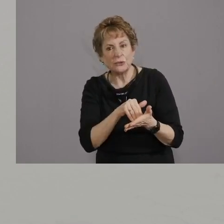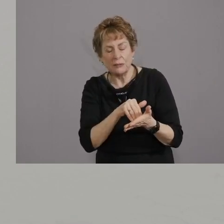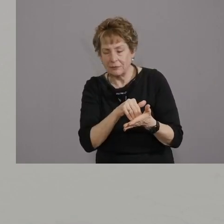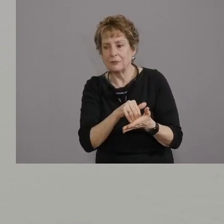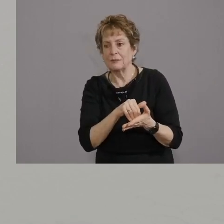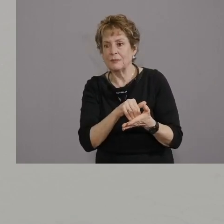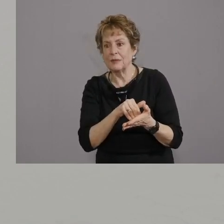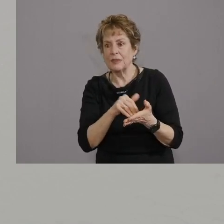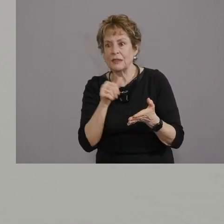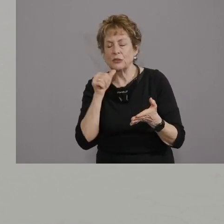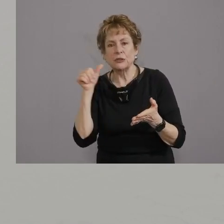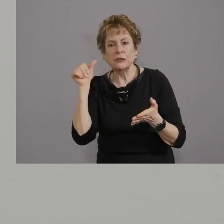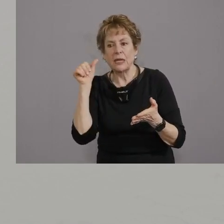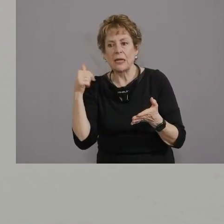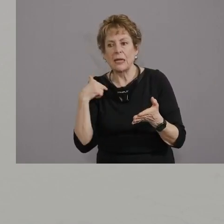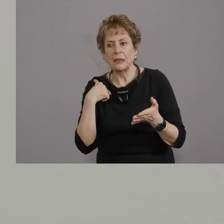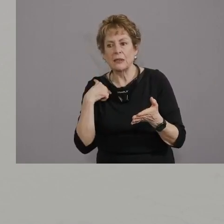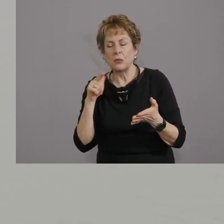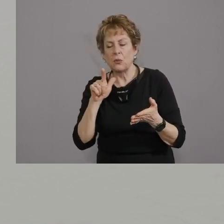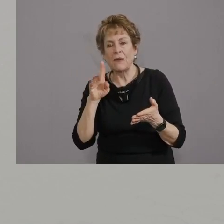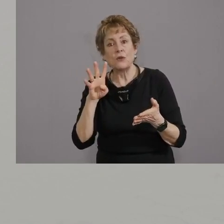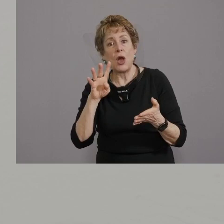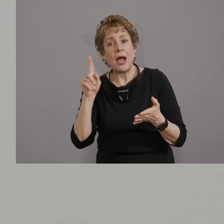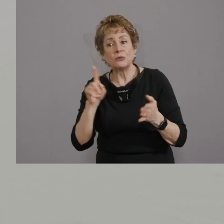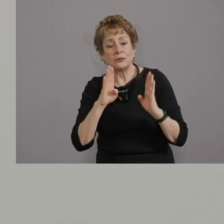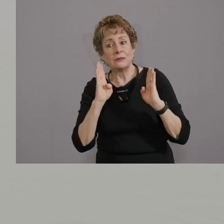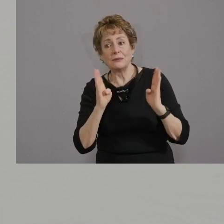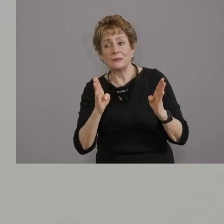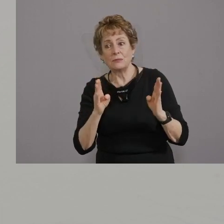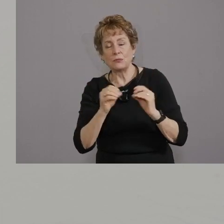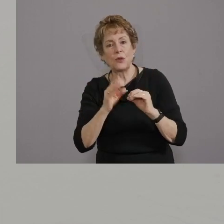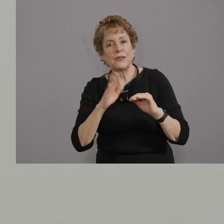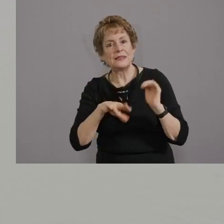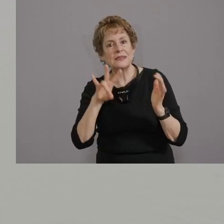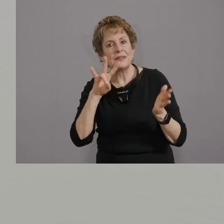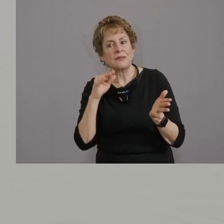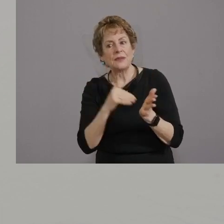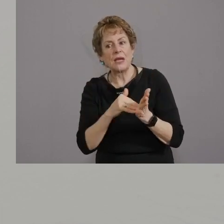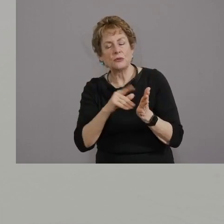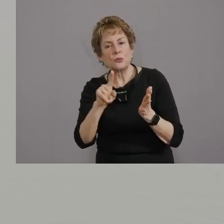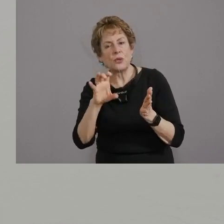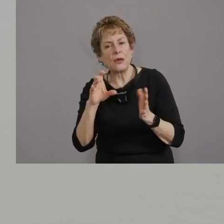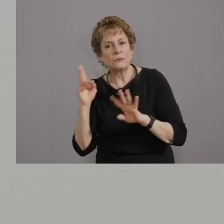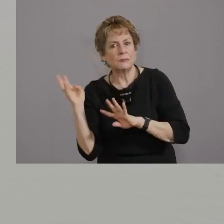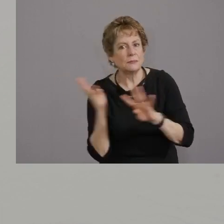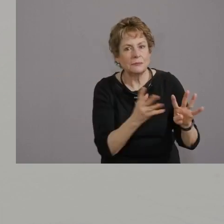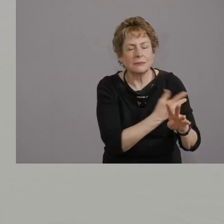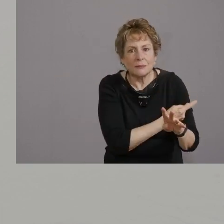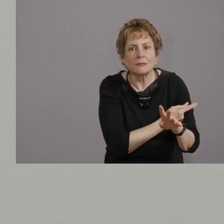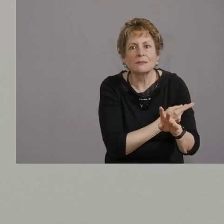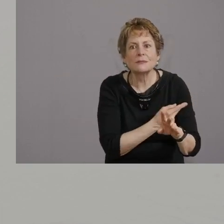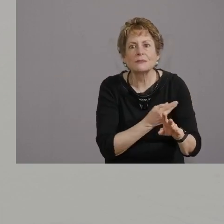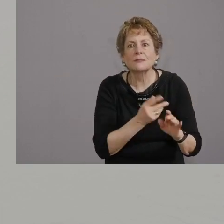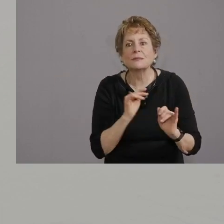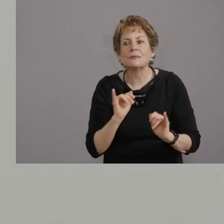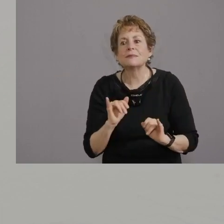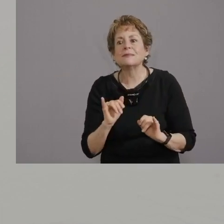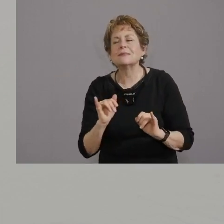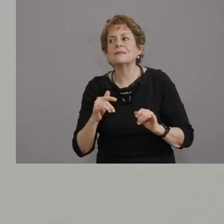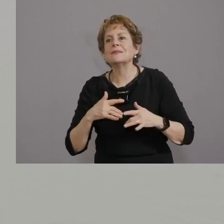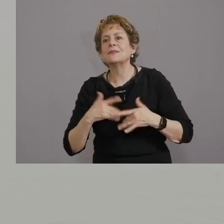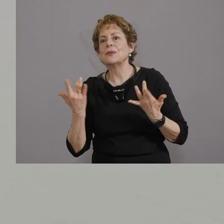we had over 7,100 doses administered. So we were very excited. We know that we can do